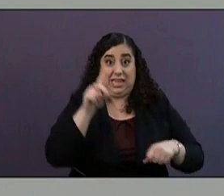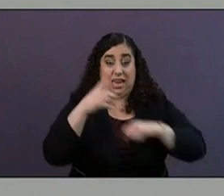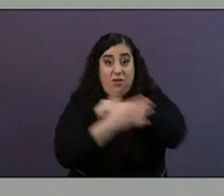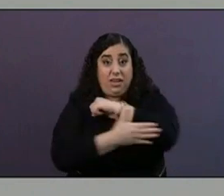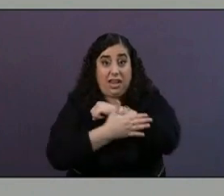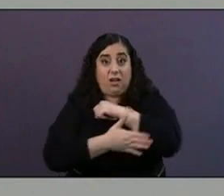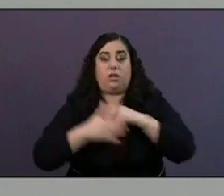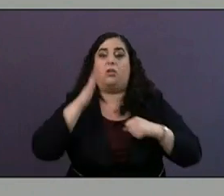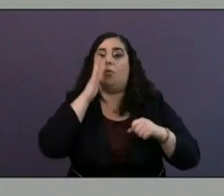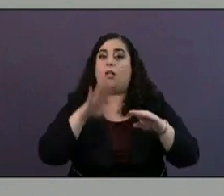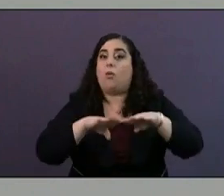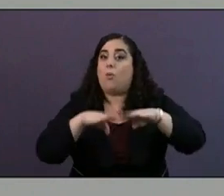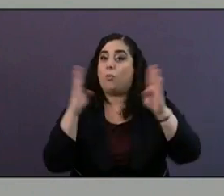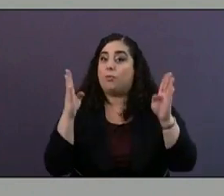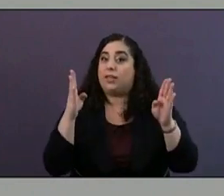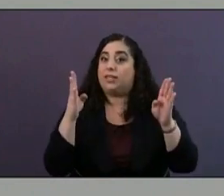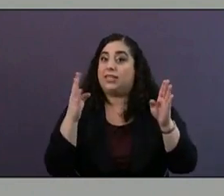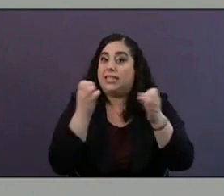can do it safely.